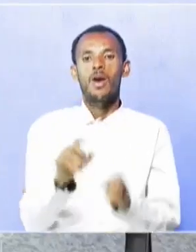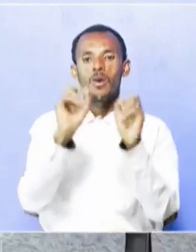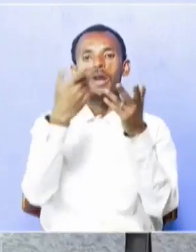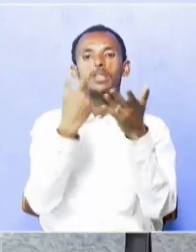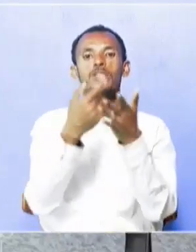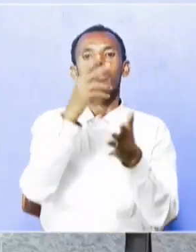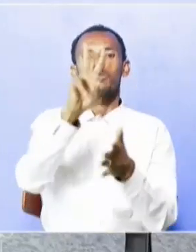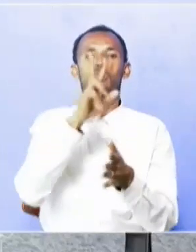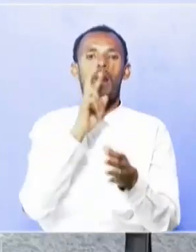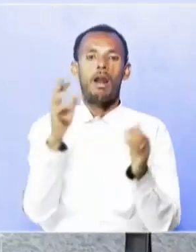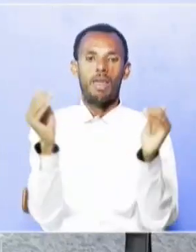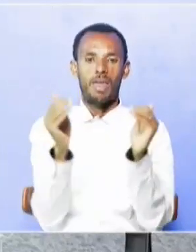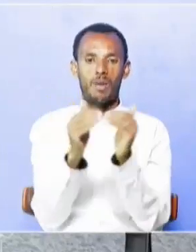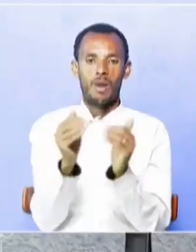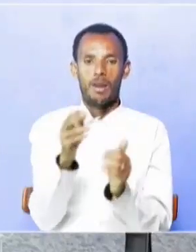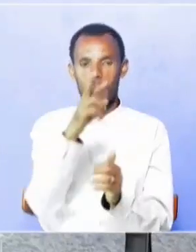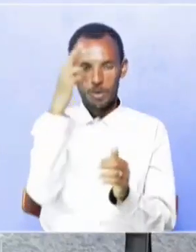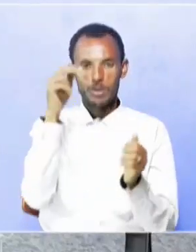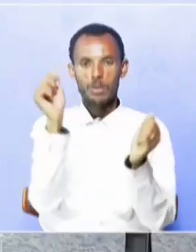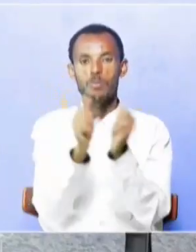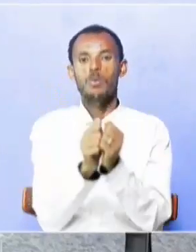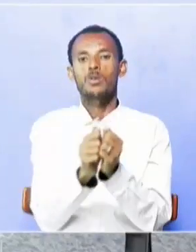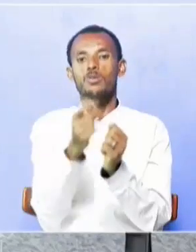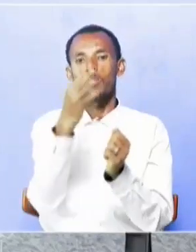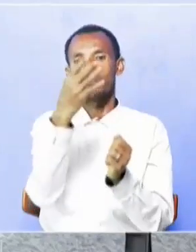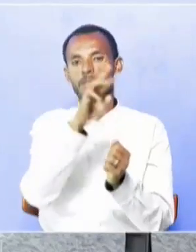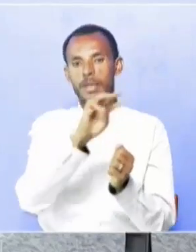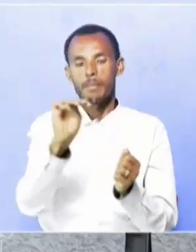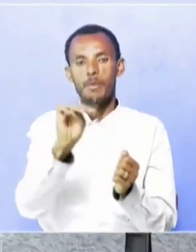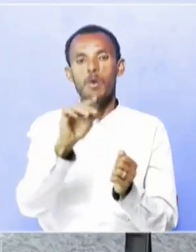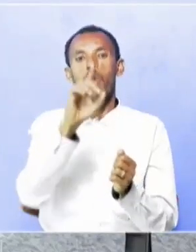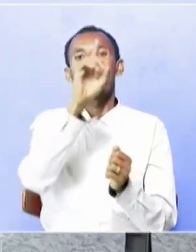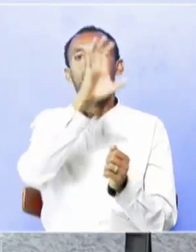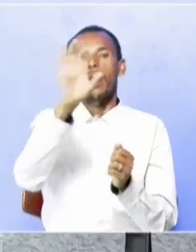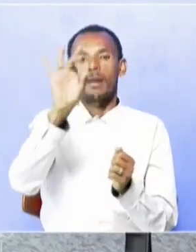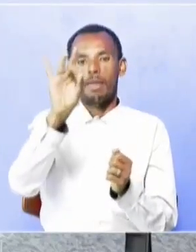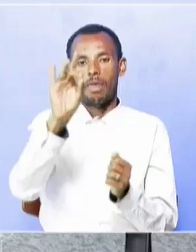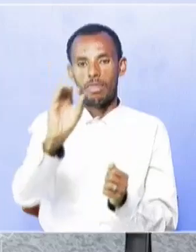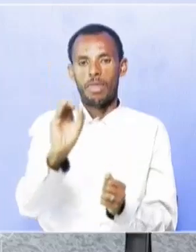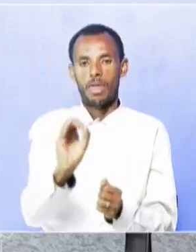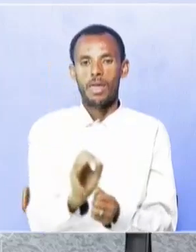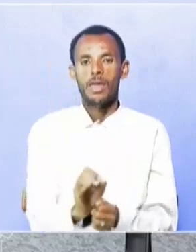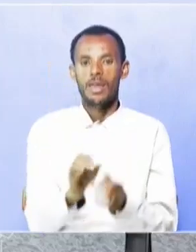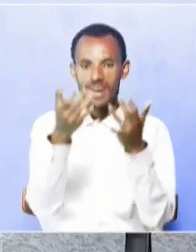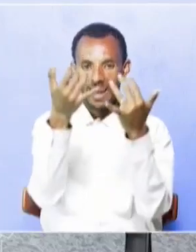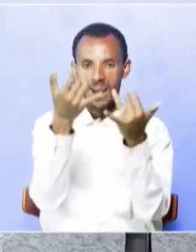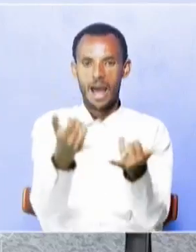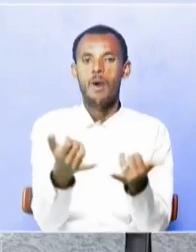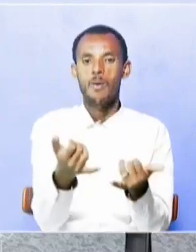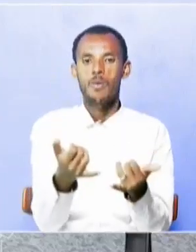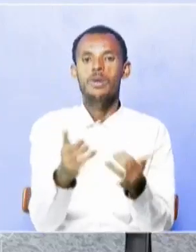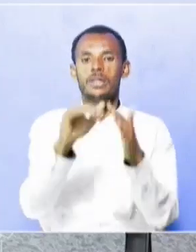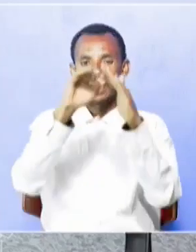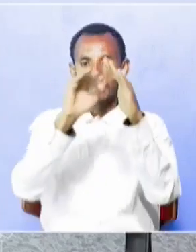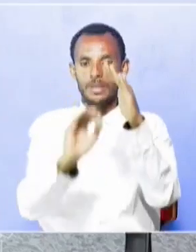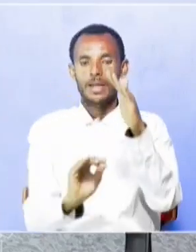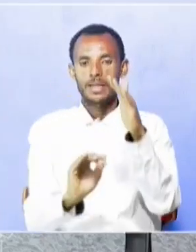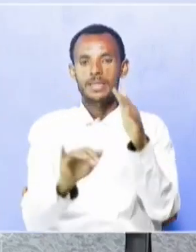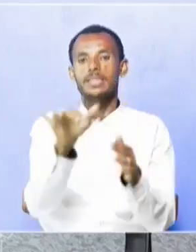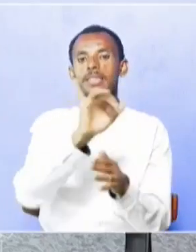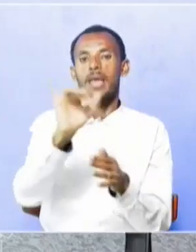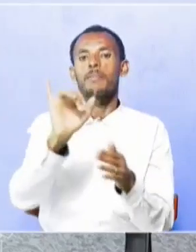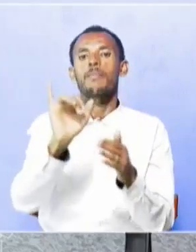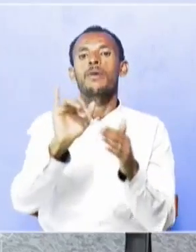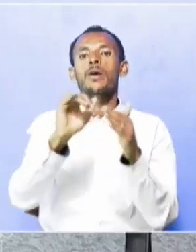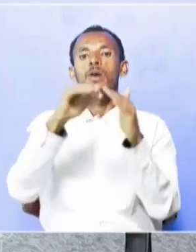two are equal because both of them are 180 degrees. So now, subtract the same